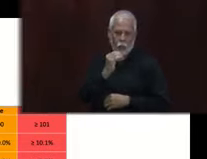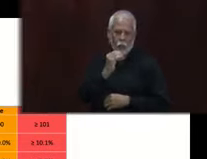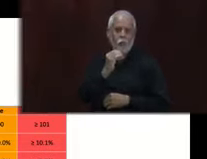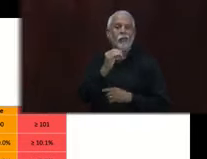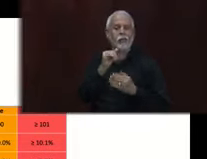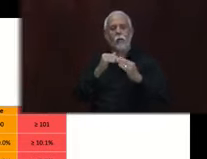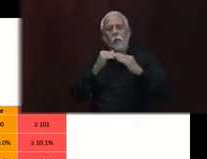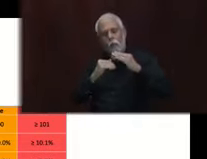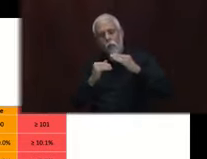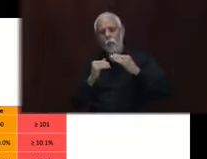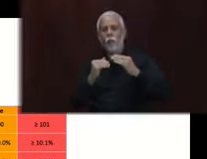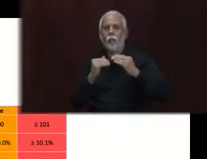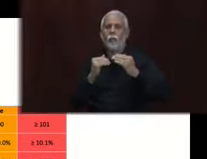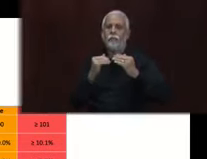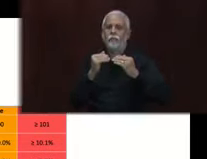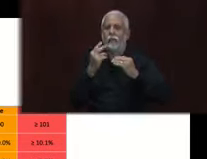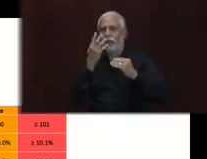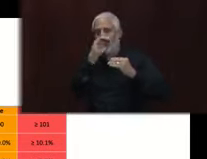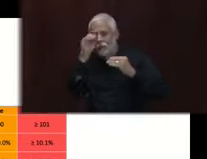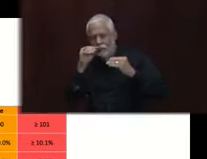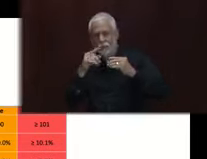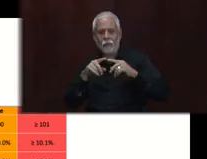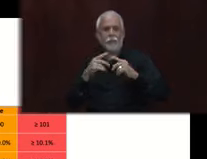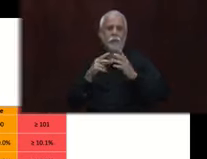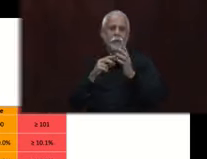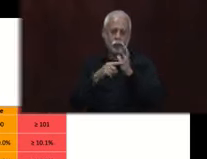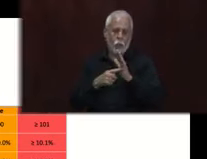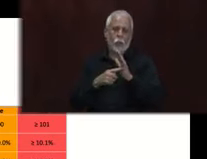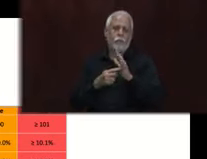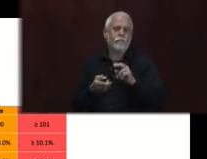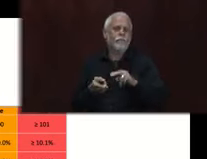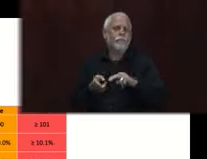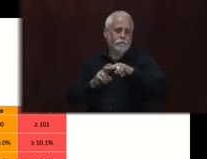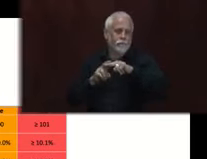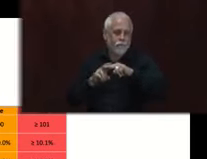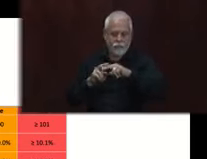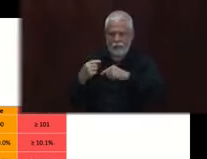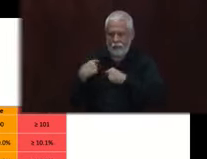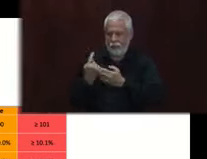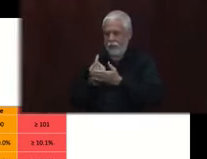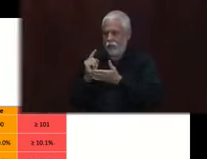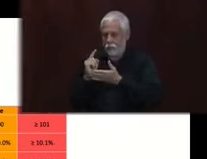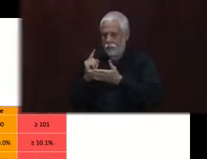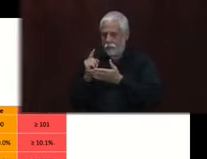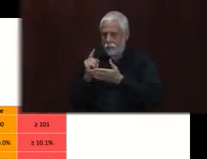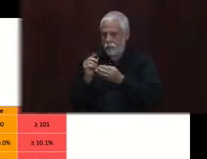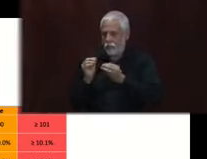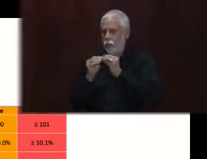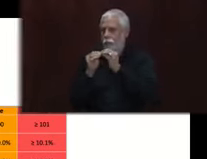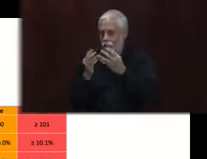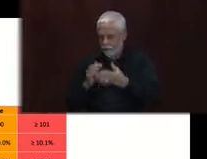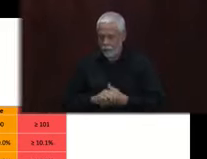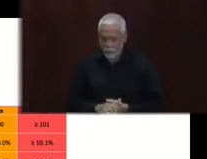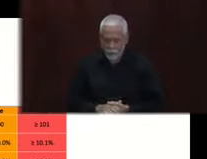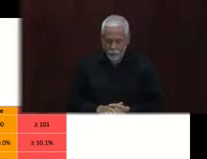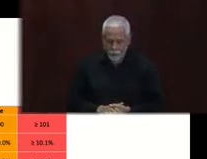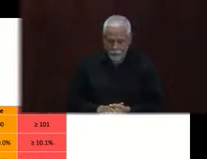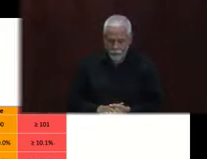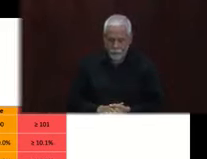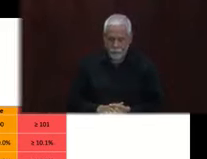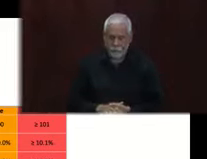below the desired 5%, but does indicate an increase since last week's look.